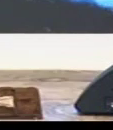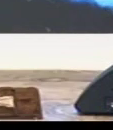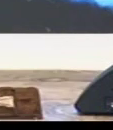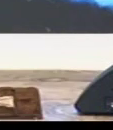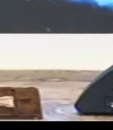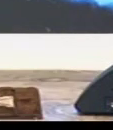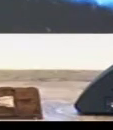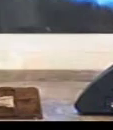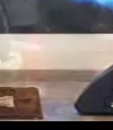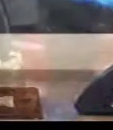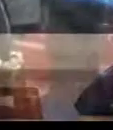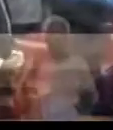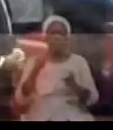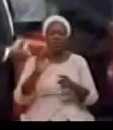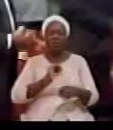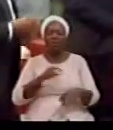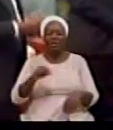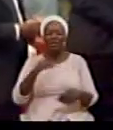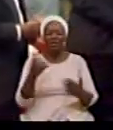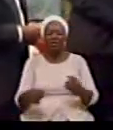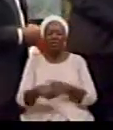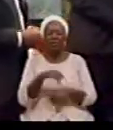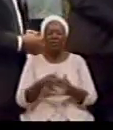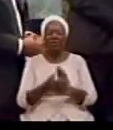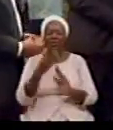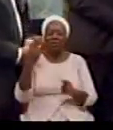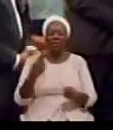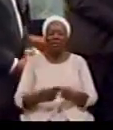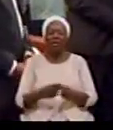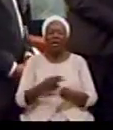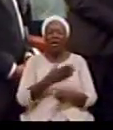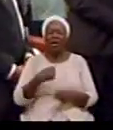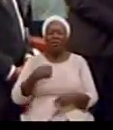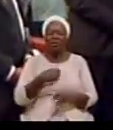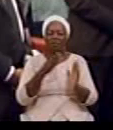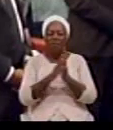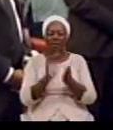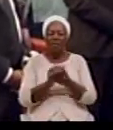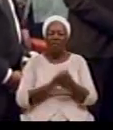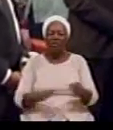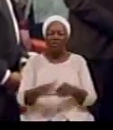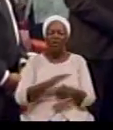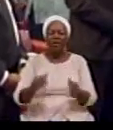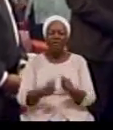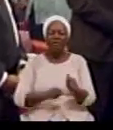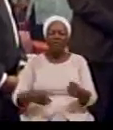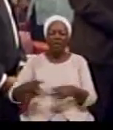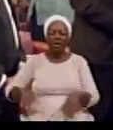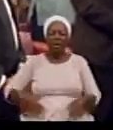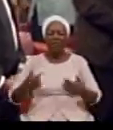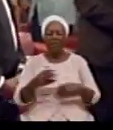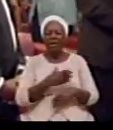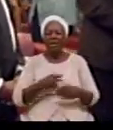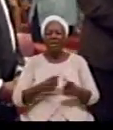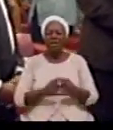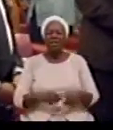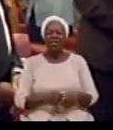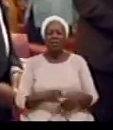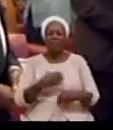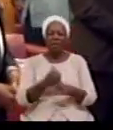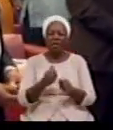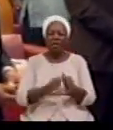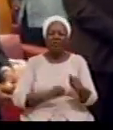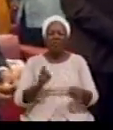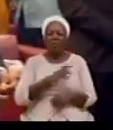today in Jesus' name. And we pray you enrich every life, enrich every believer. And those who